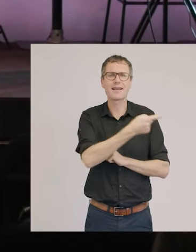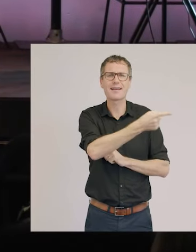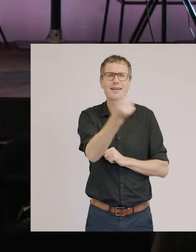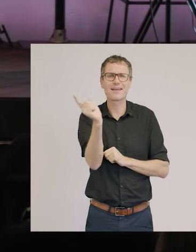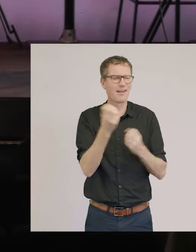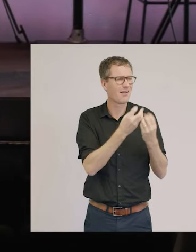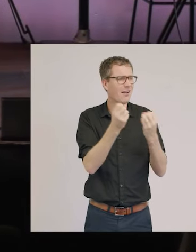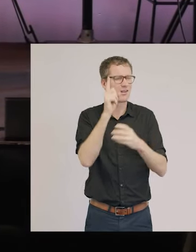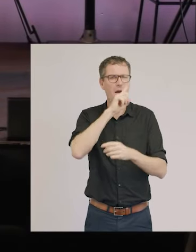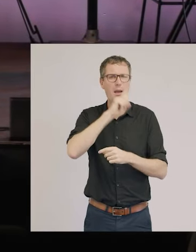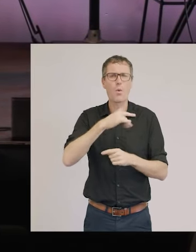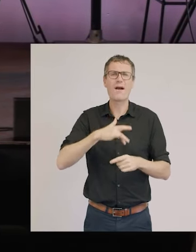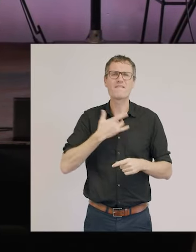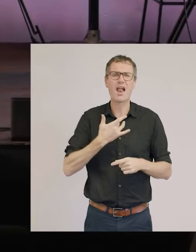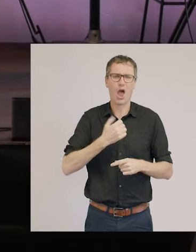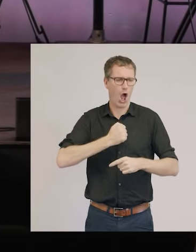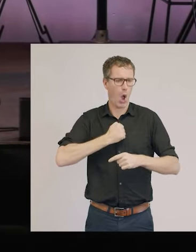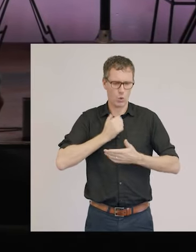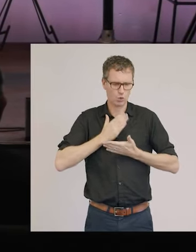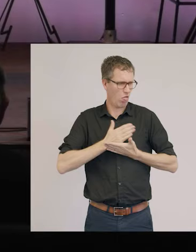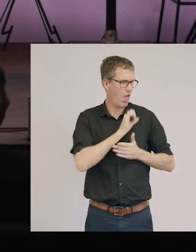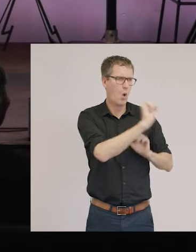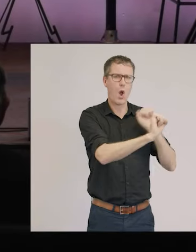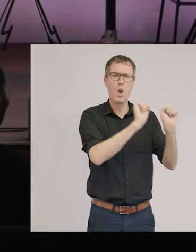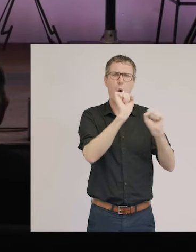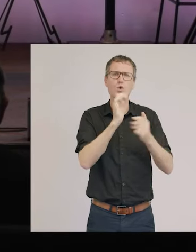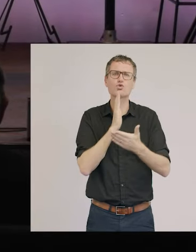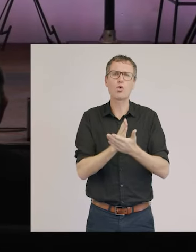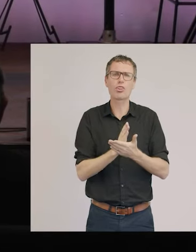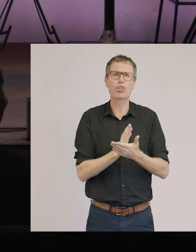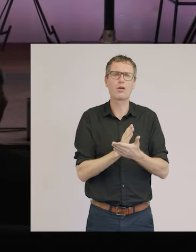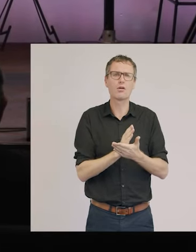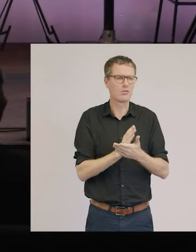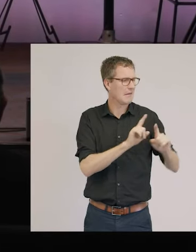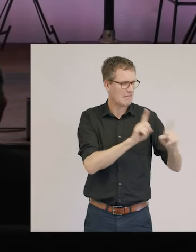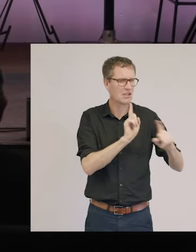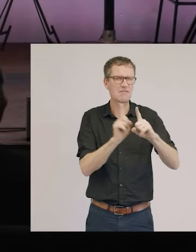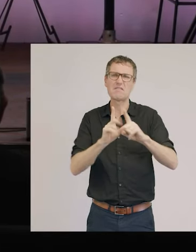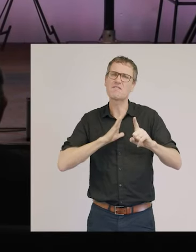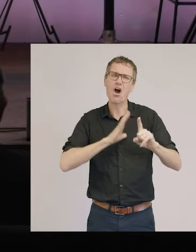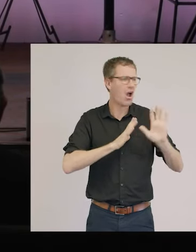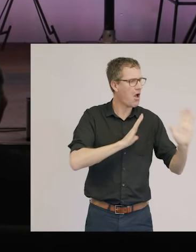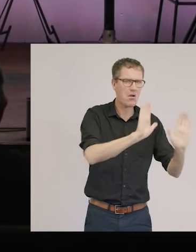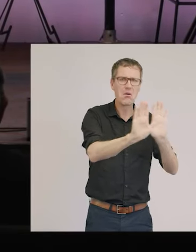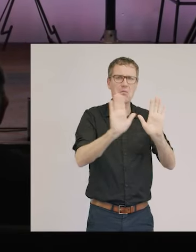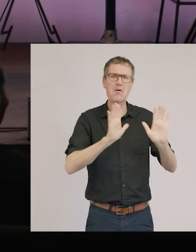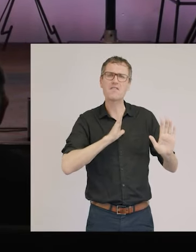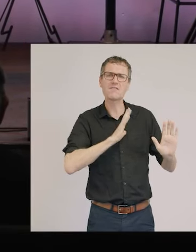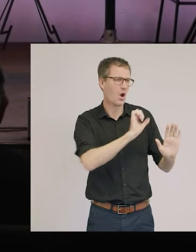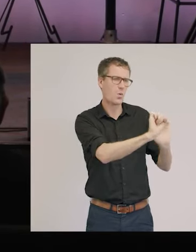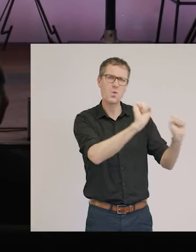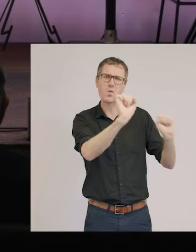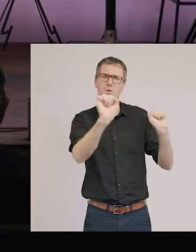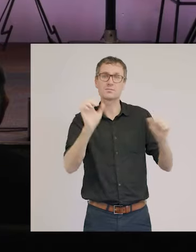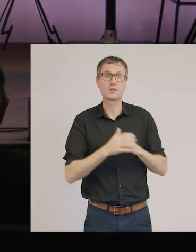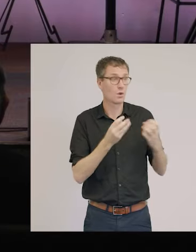that people have a much higher view of subjective truth. In other words, the truth according to me.